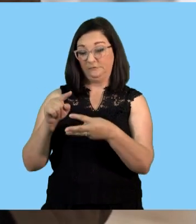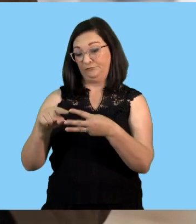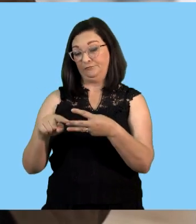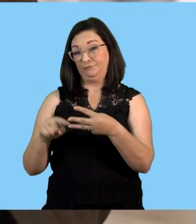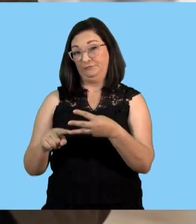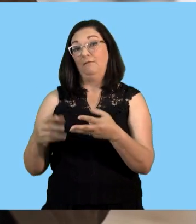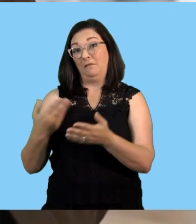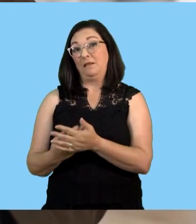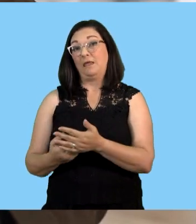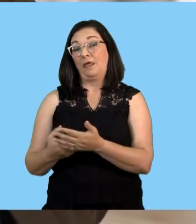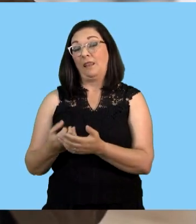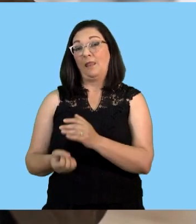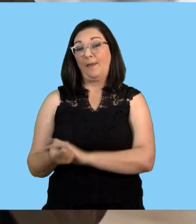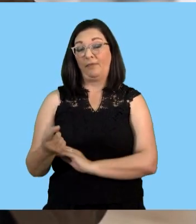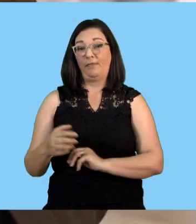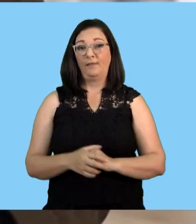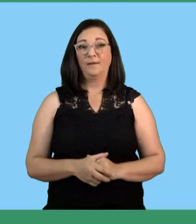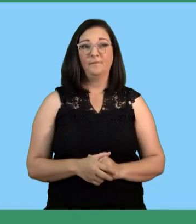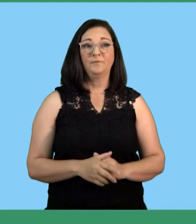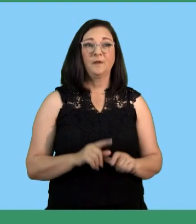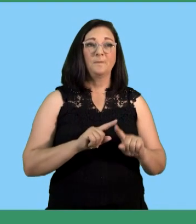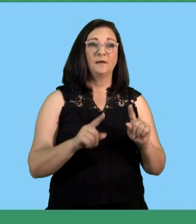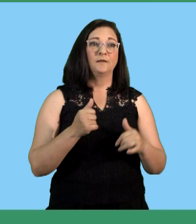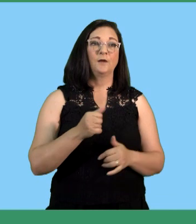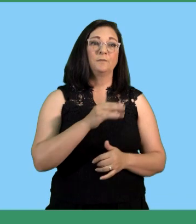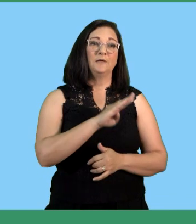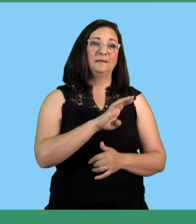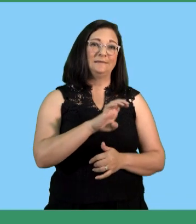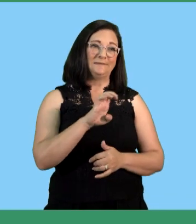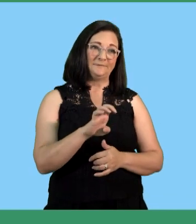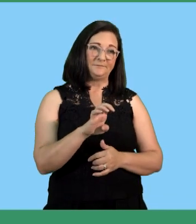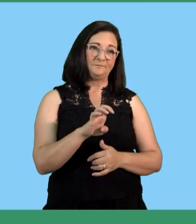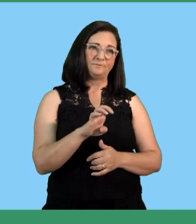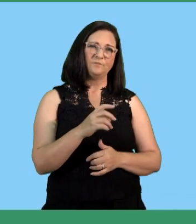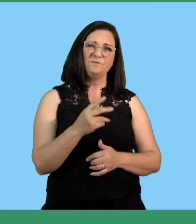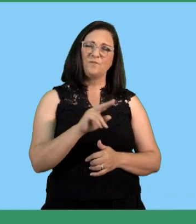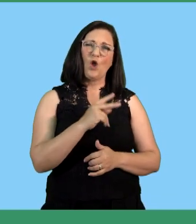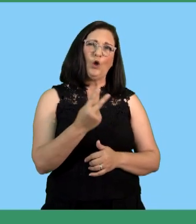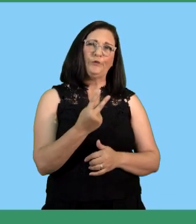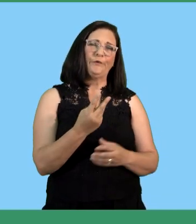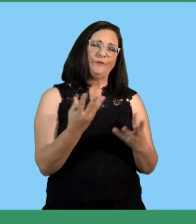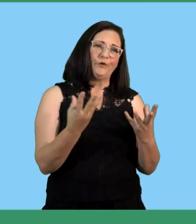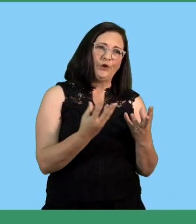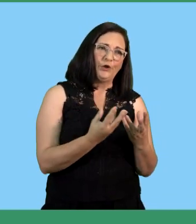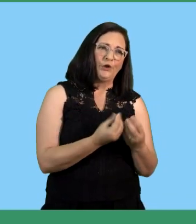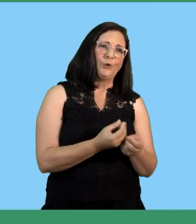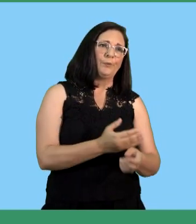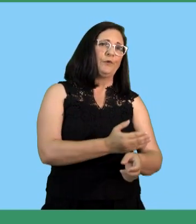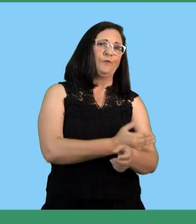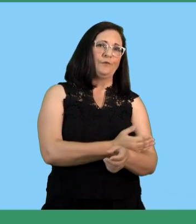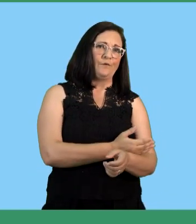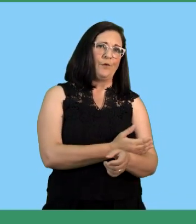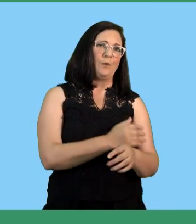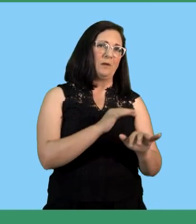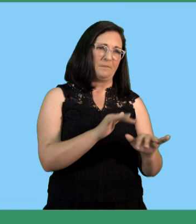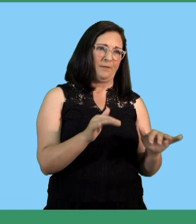remember. Right. Secondly, BEE benefits only a few previously disadvantaged people in the